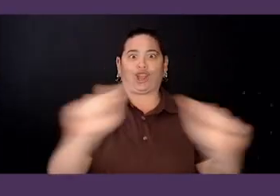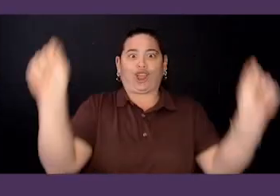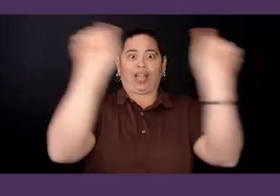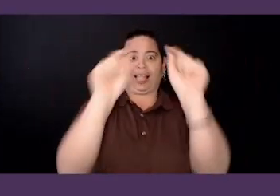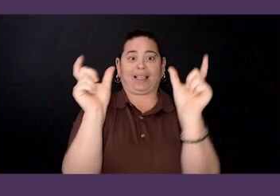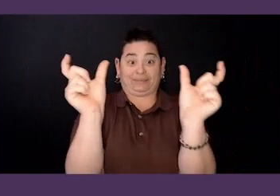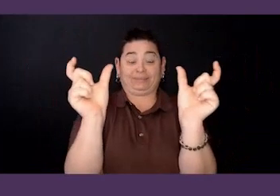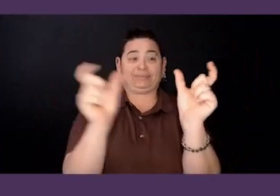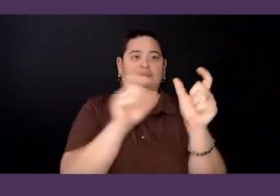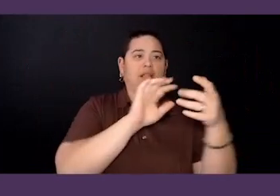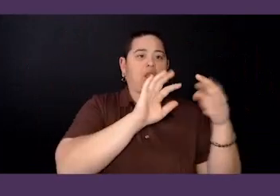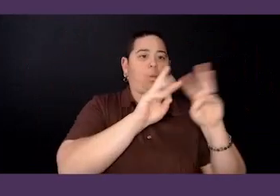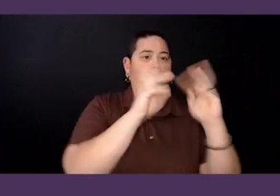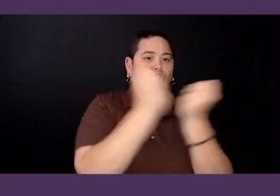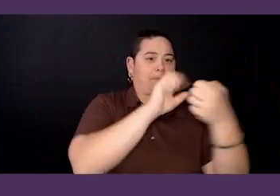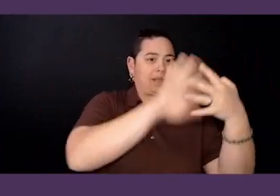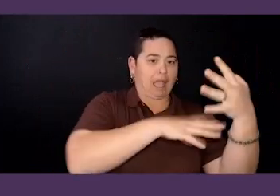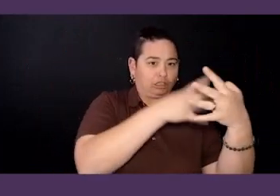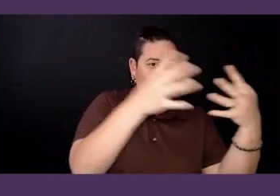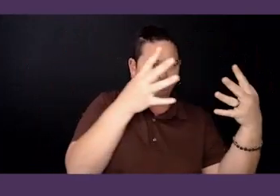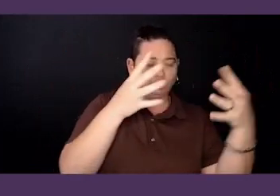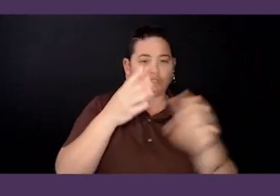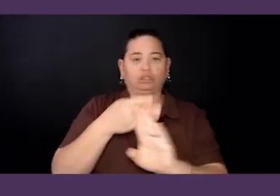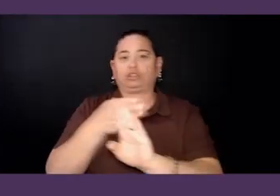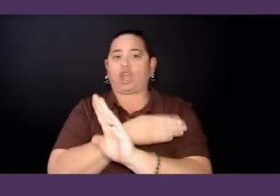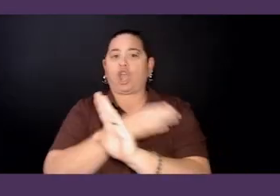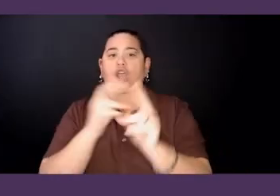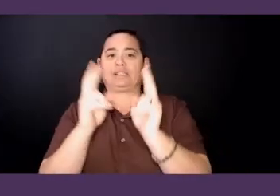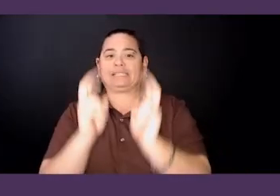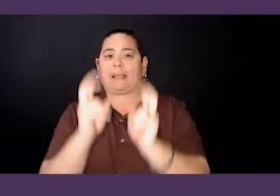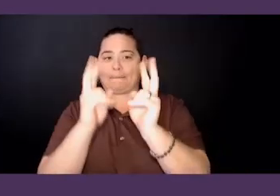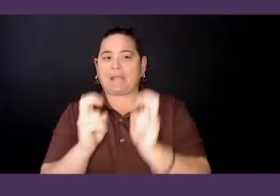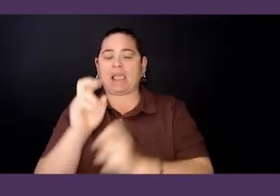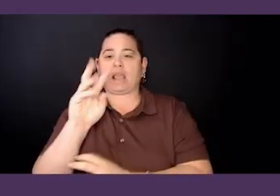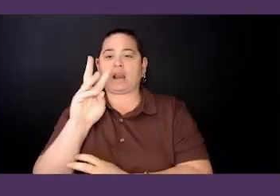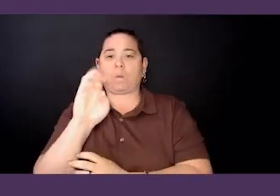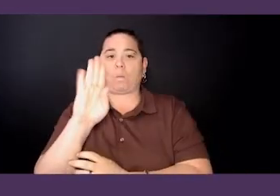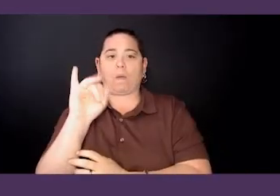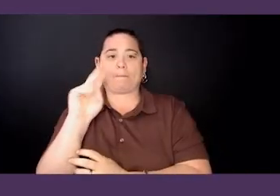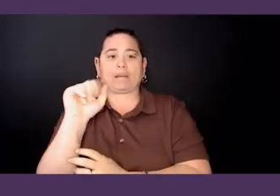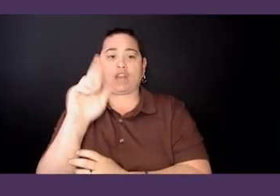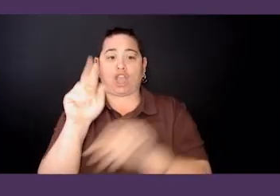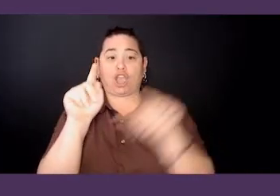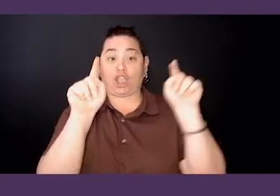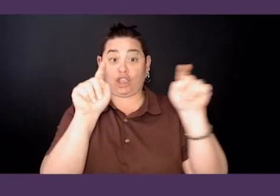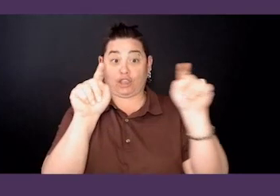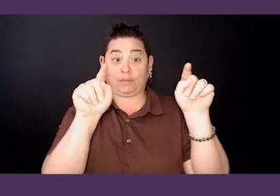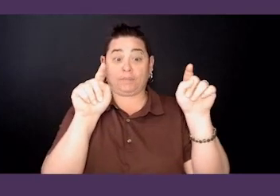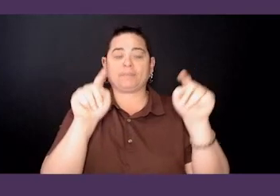Workshop calendar and on-demand webinars are shown in the green buttons at the top of the page.